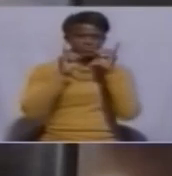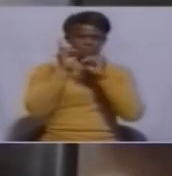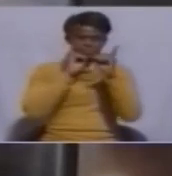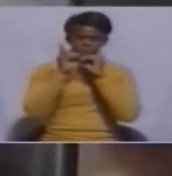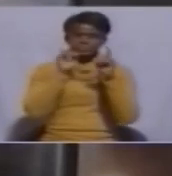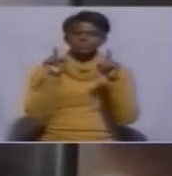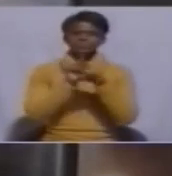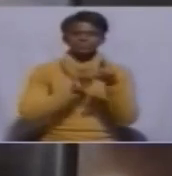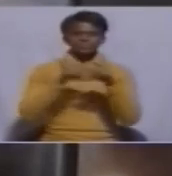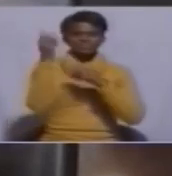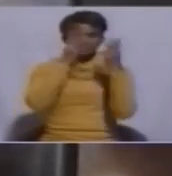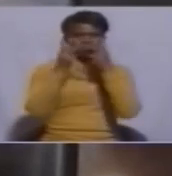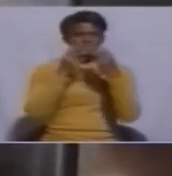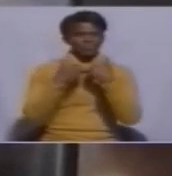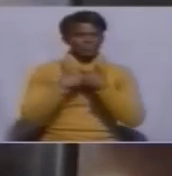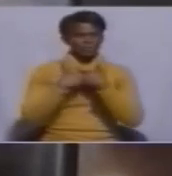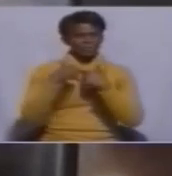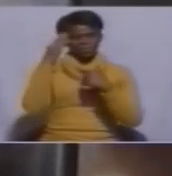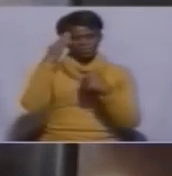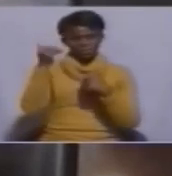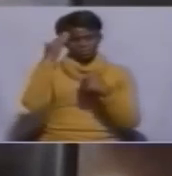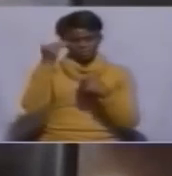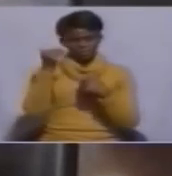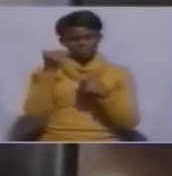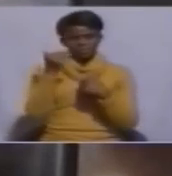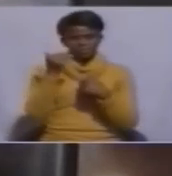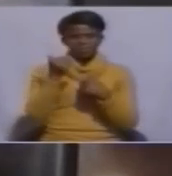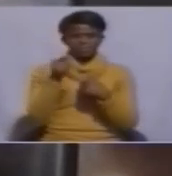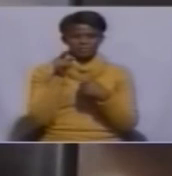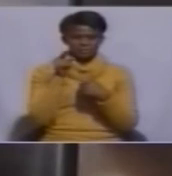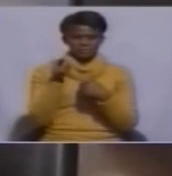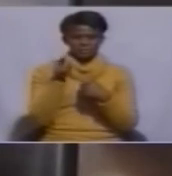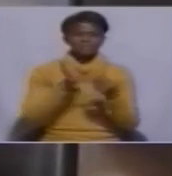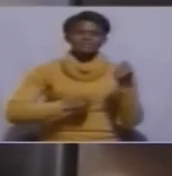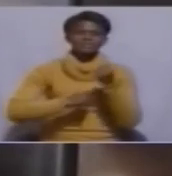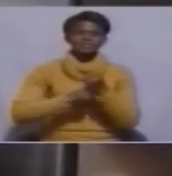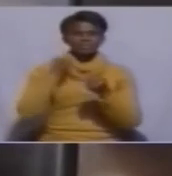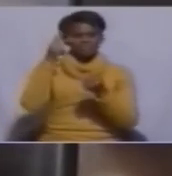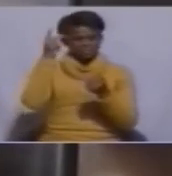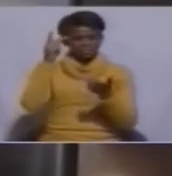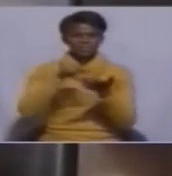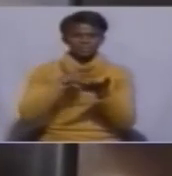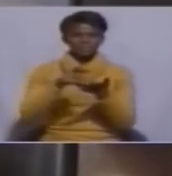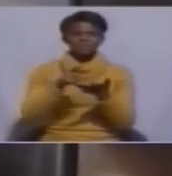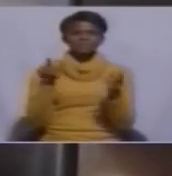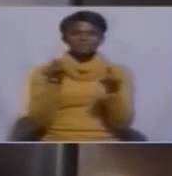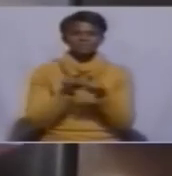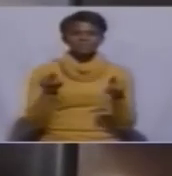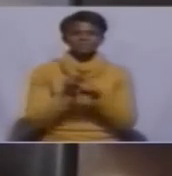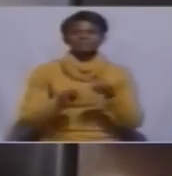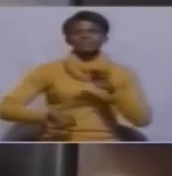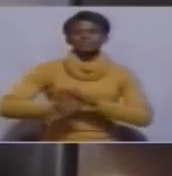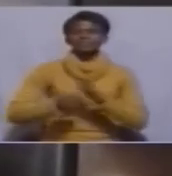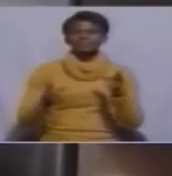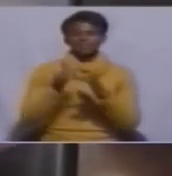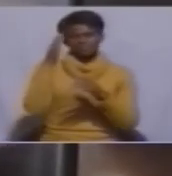and concern, with some quarters saying, why should we fund political parties, which are almost like private clubs?